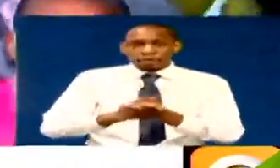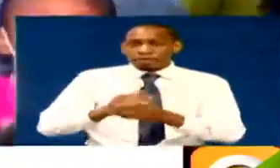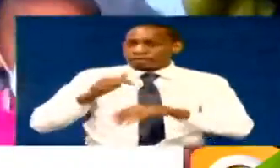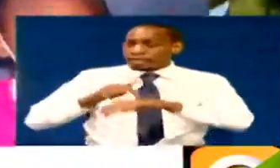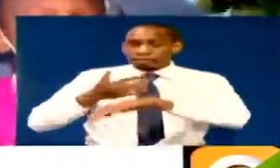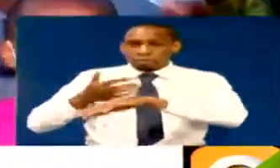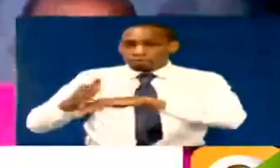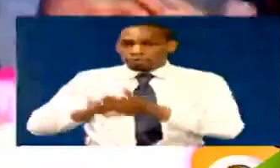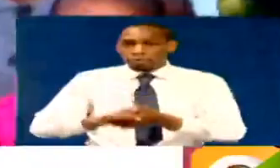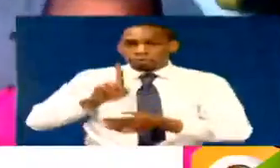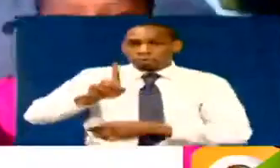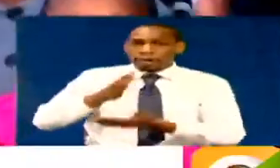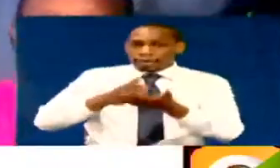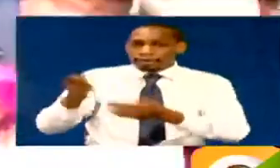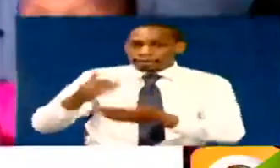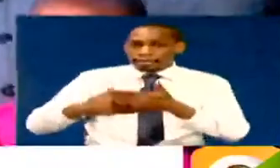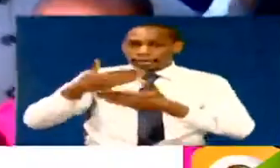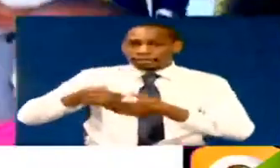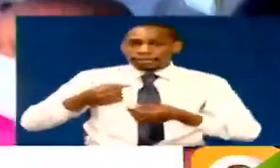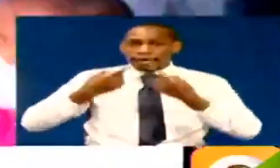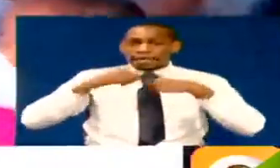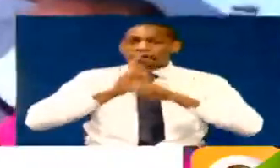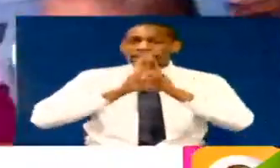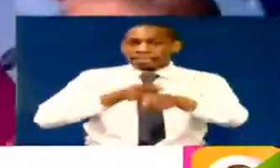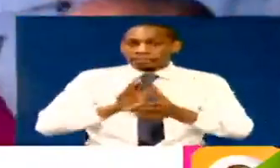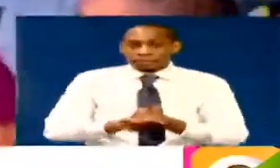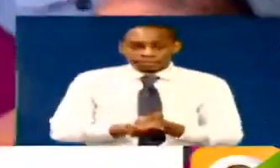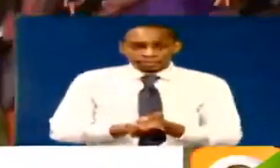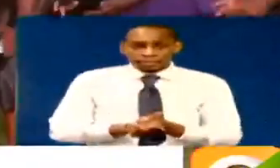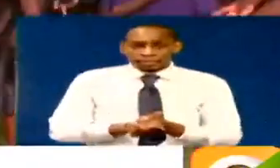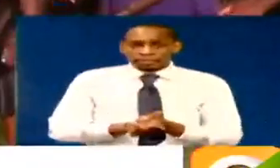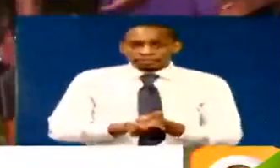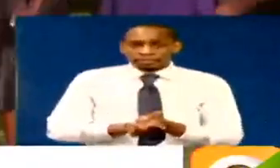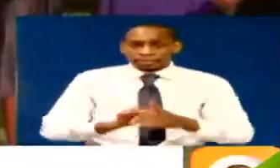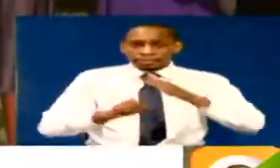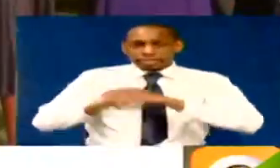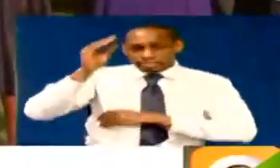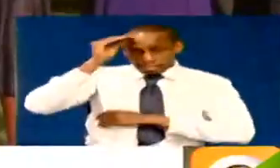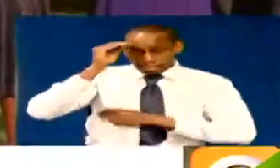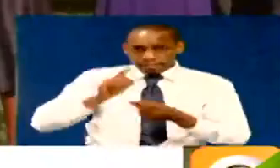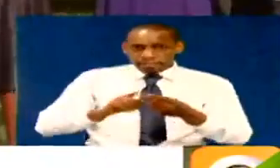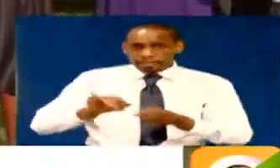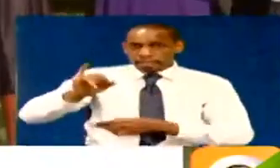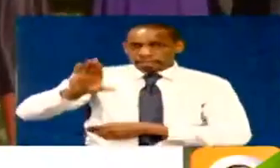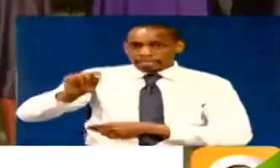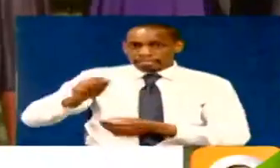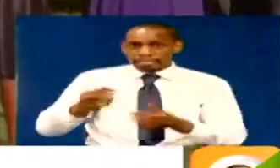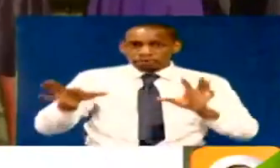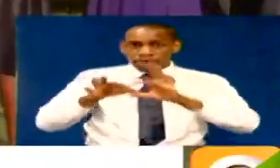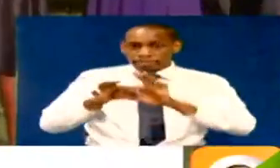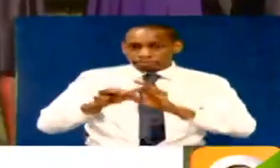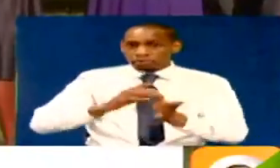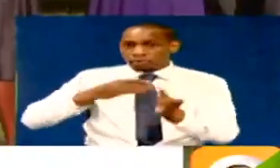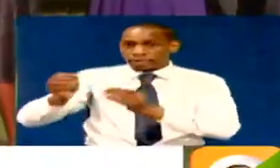little late, more than 1.5 months since release of the results. A team from the Ministries of Education and ICT has now congregated